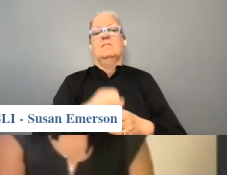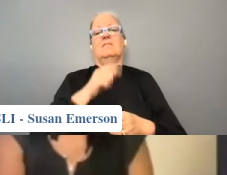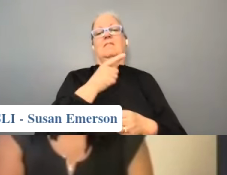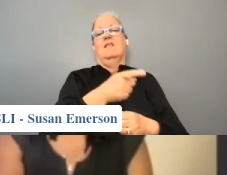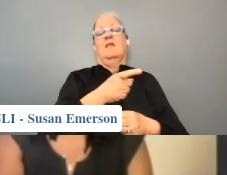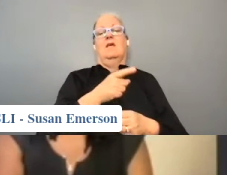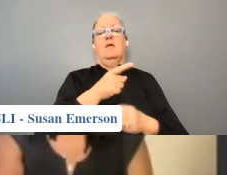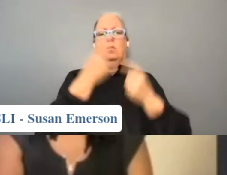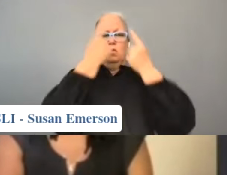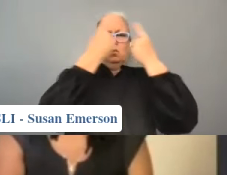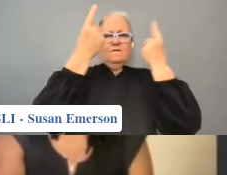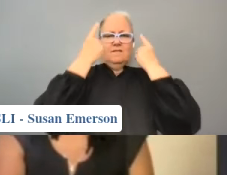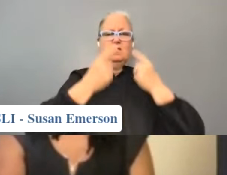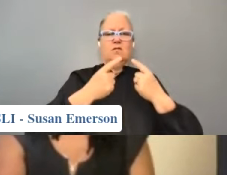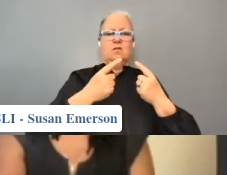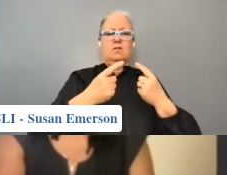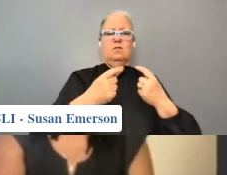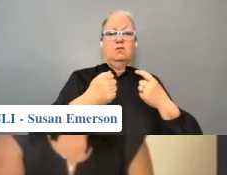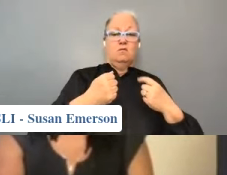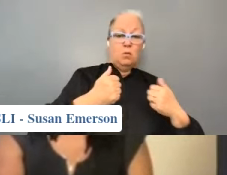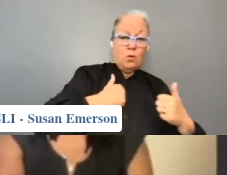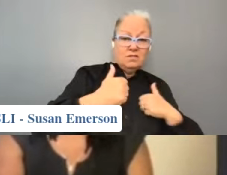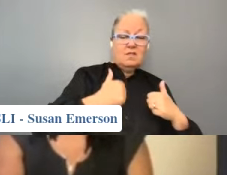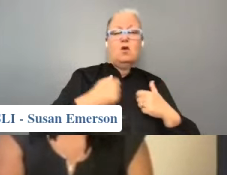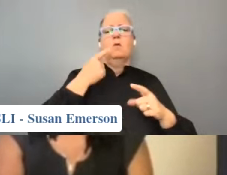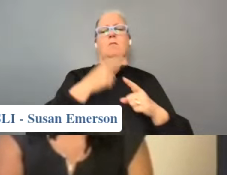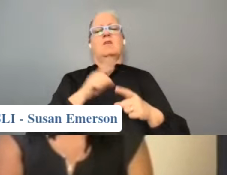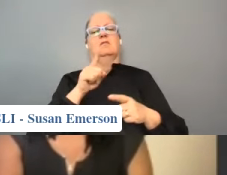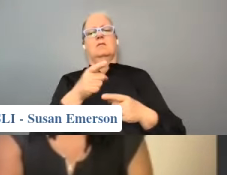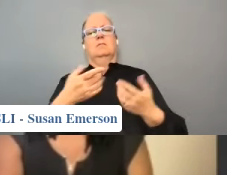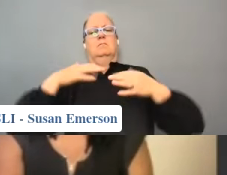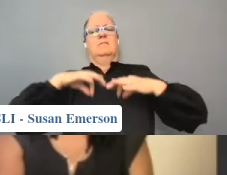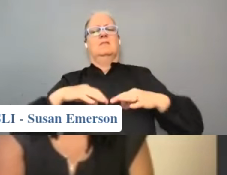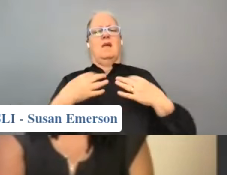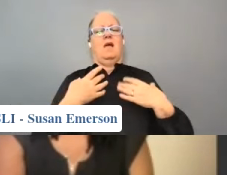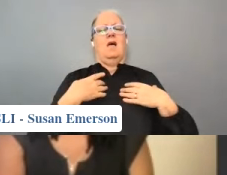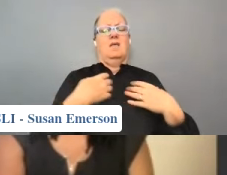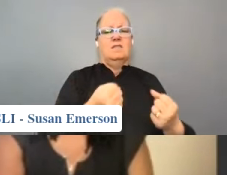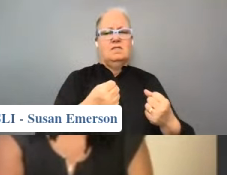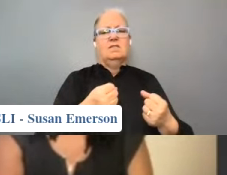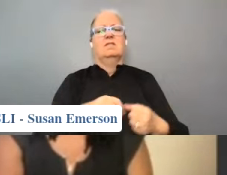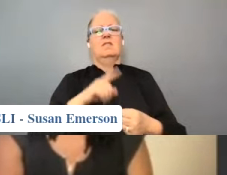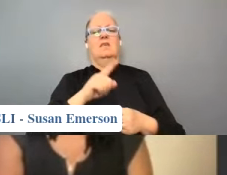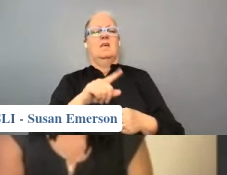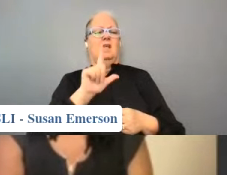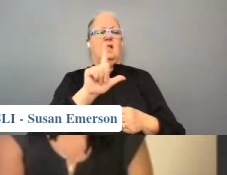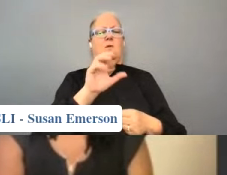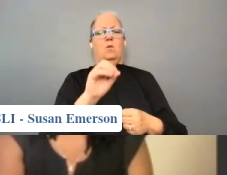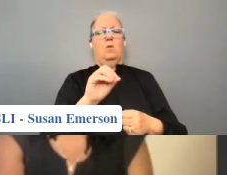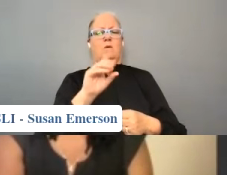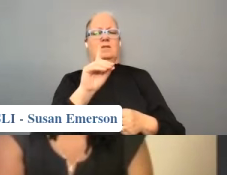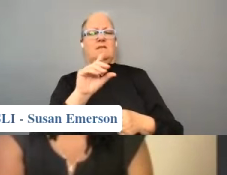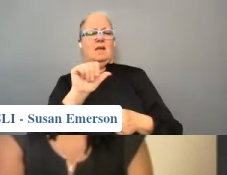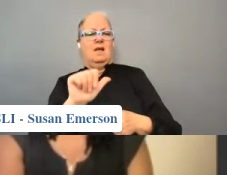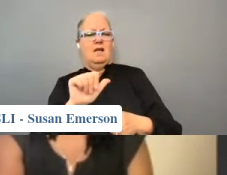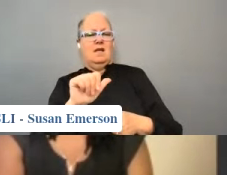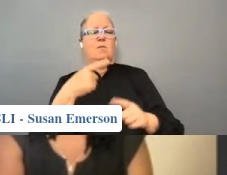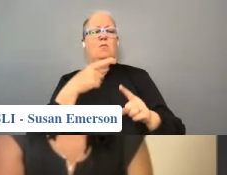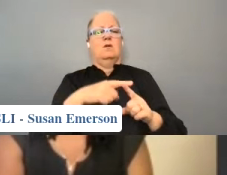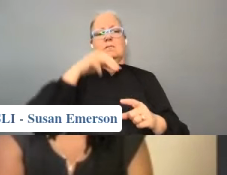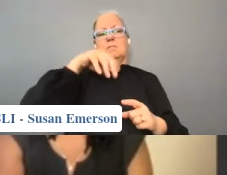child protection workforce with the stakeholders in the community through routine pre-collaborative meetings are also Muryango to sustainably